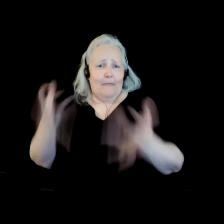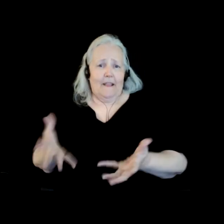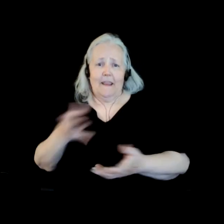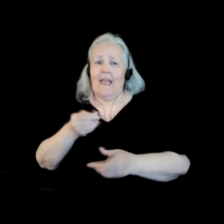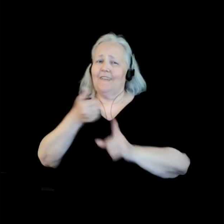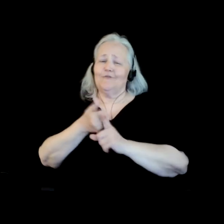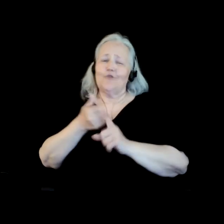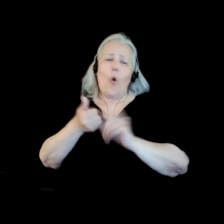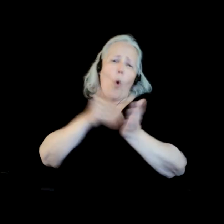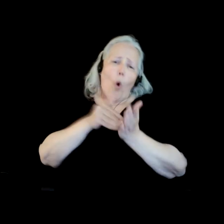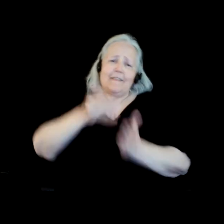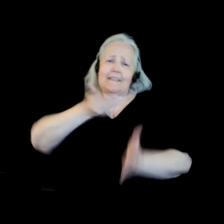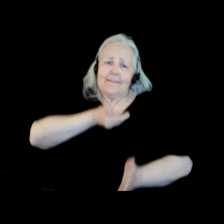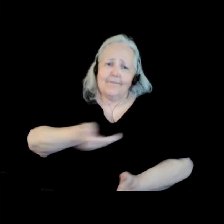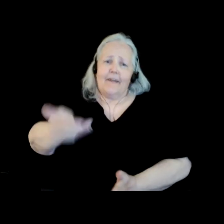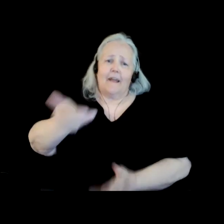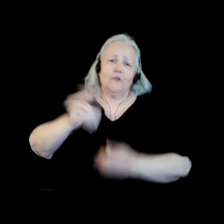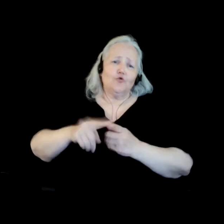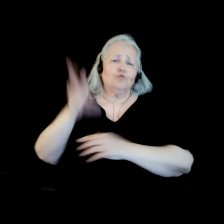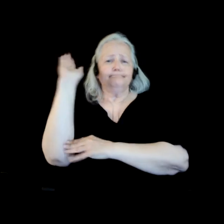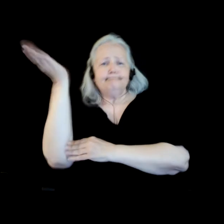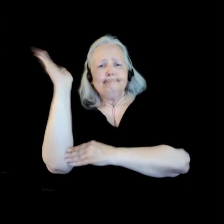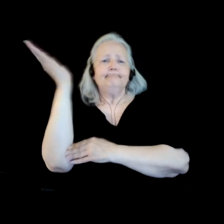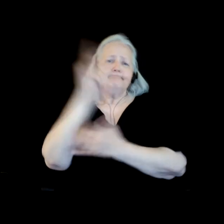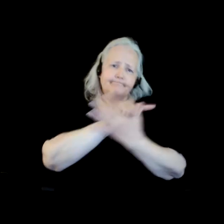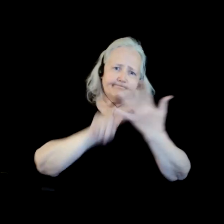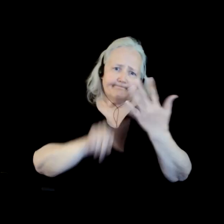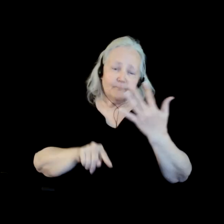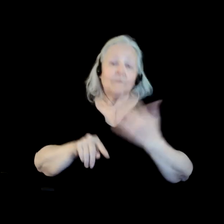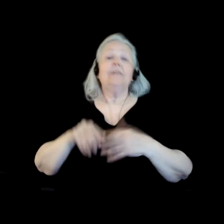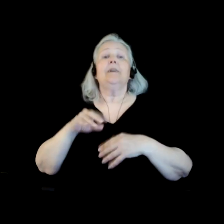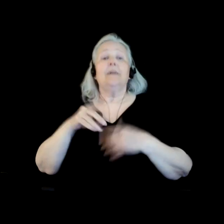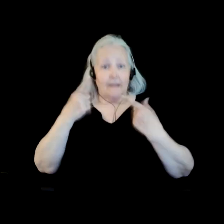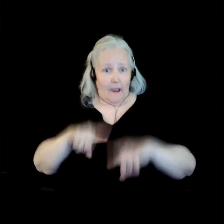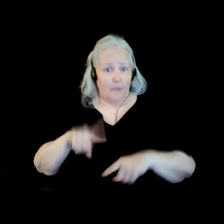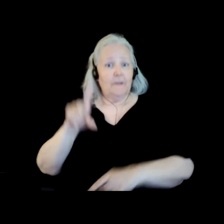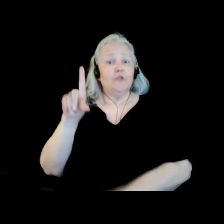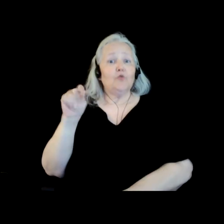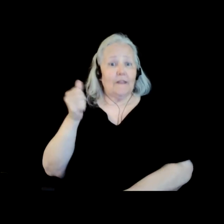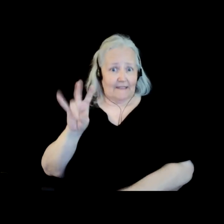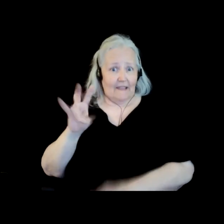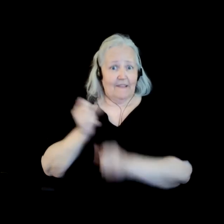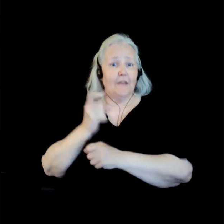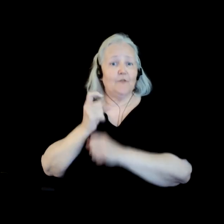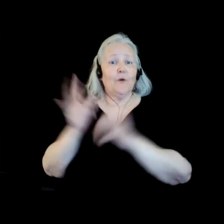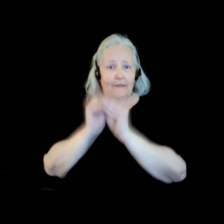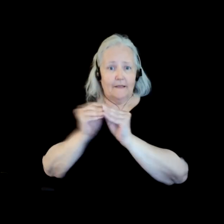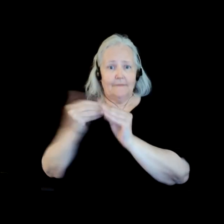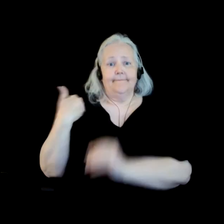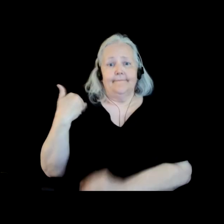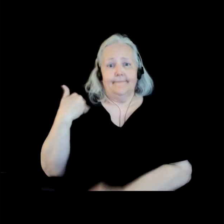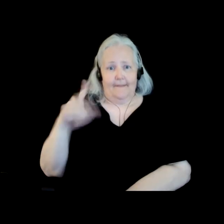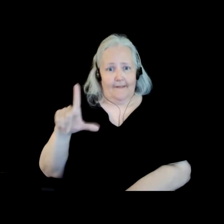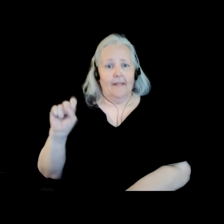keynote speaker on these topics, including at the 2017 annual meeting of the Linguistic